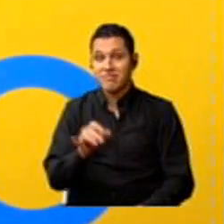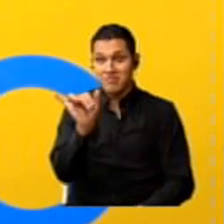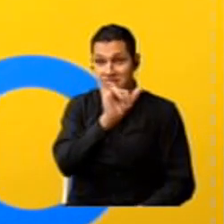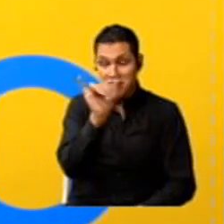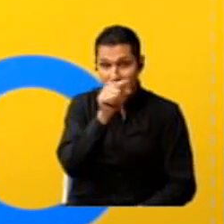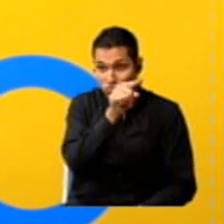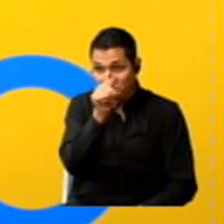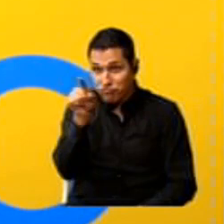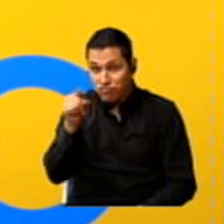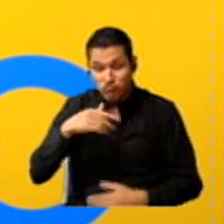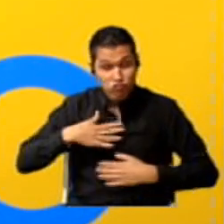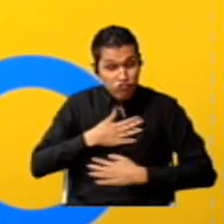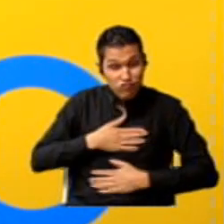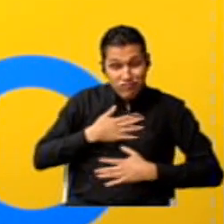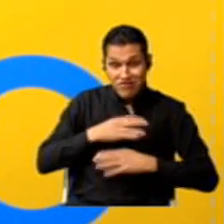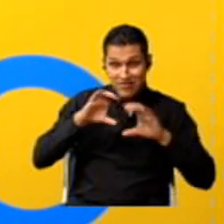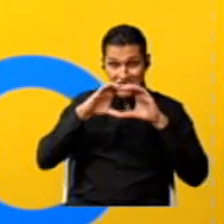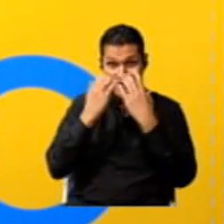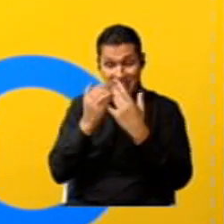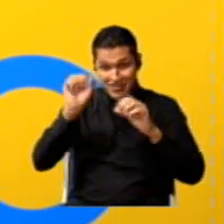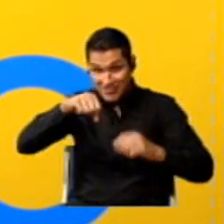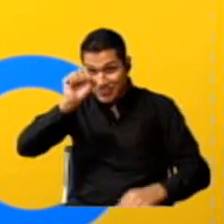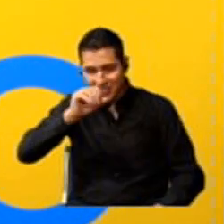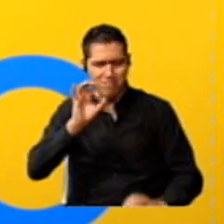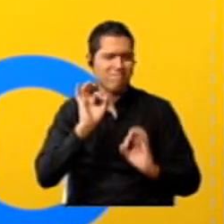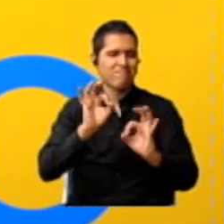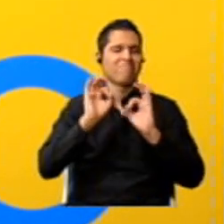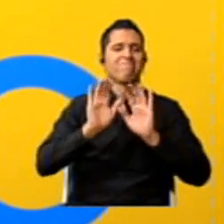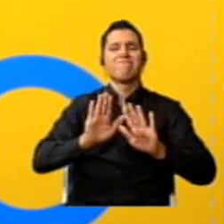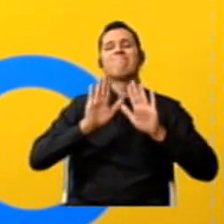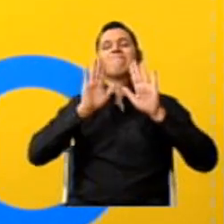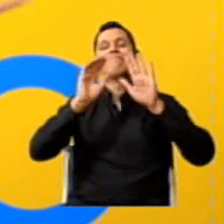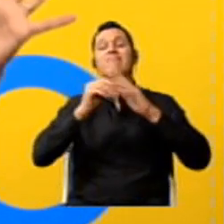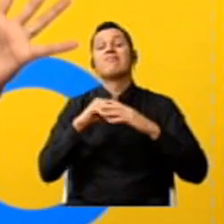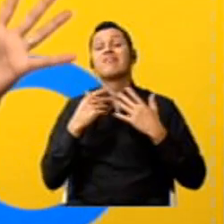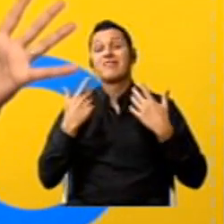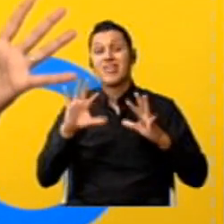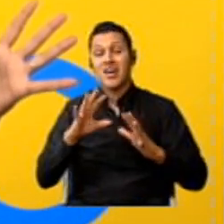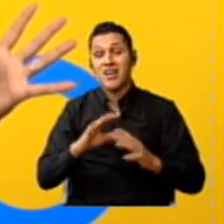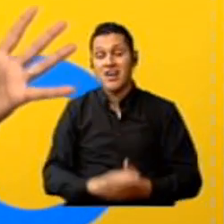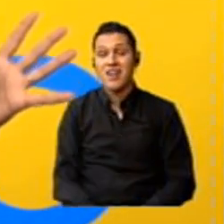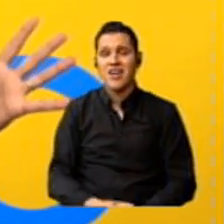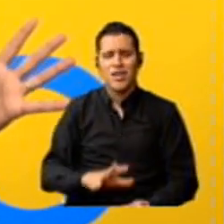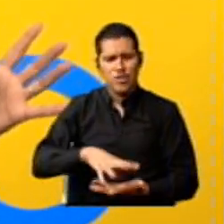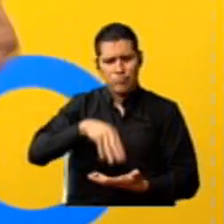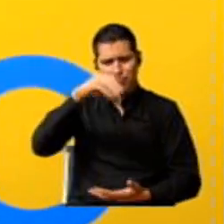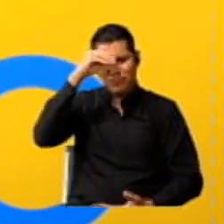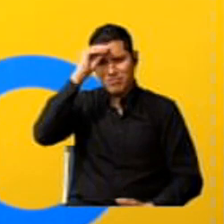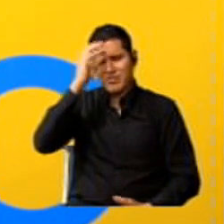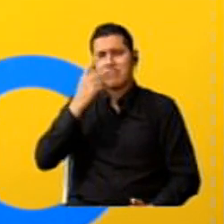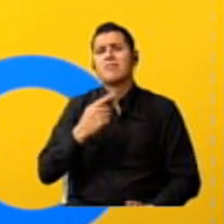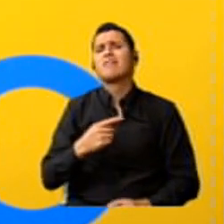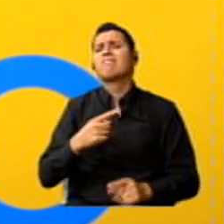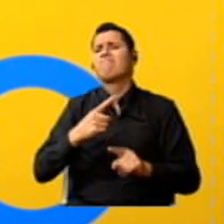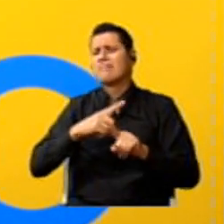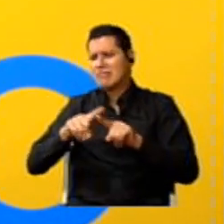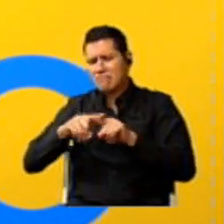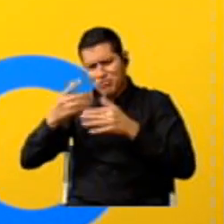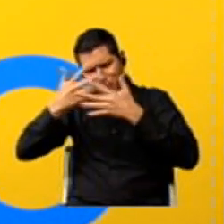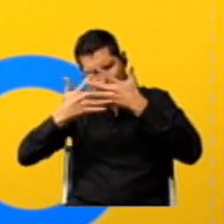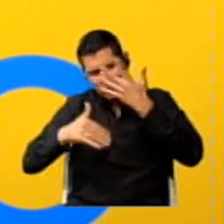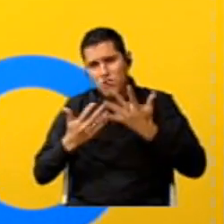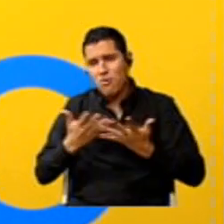class? Good, excellent. We learned a lot of things today in the